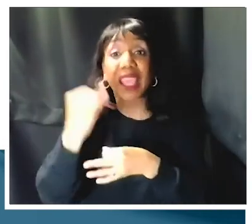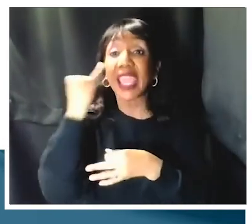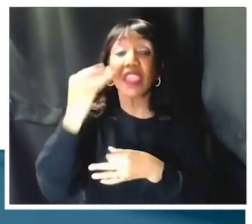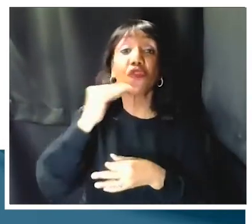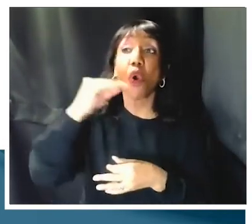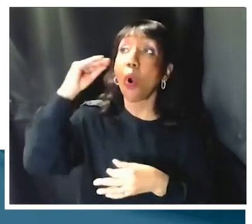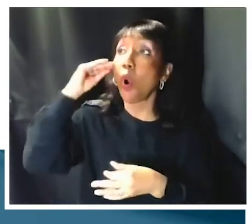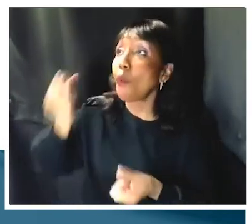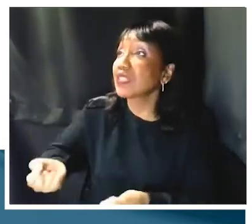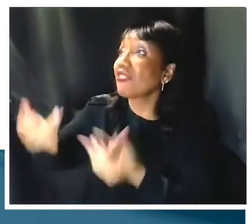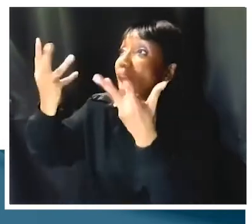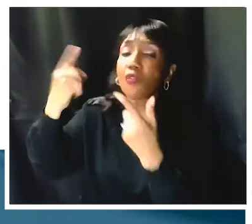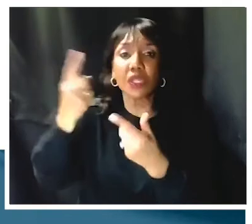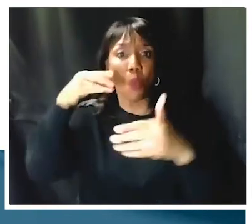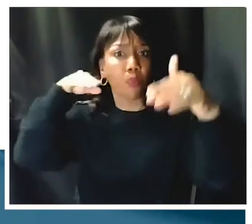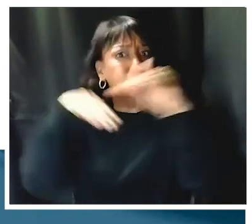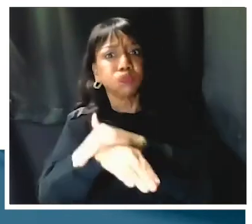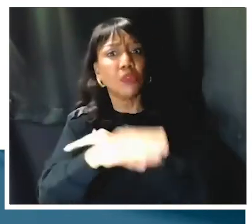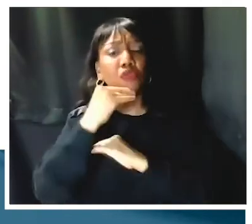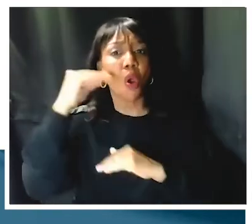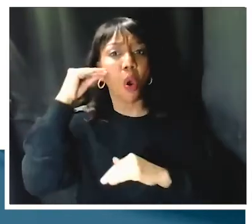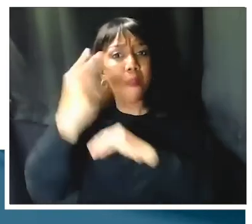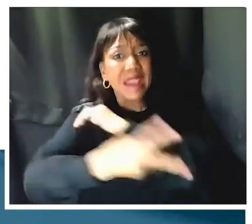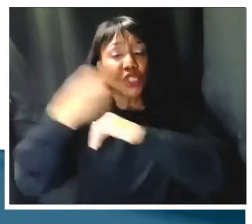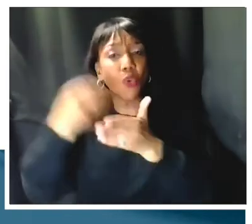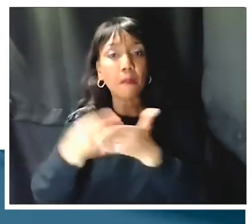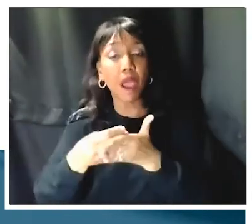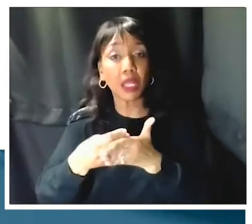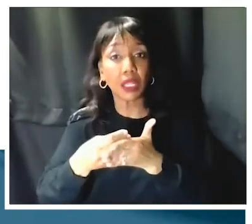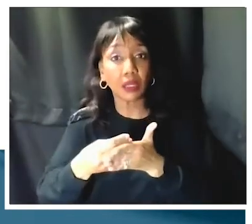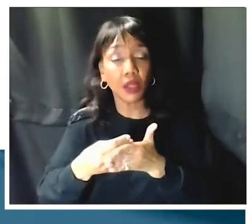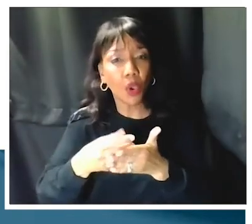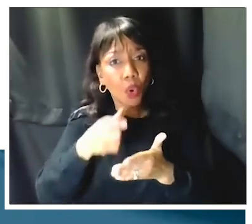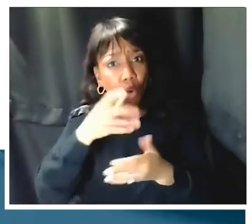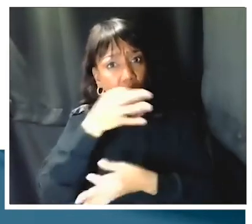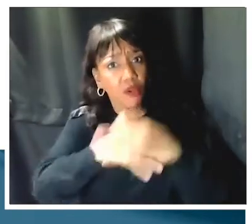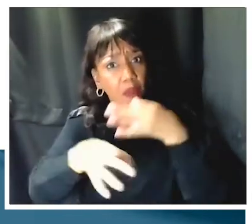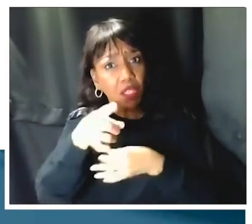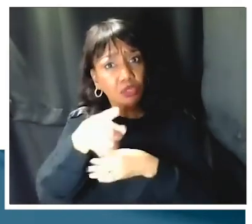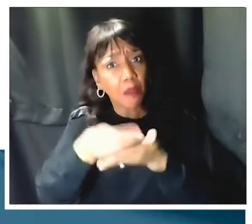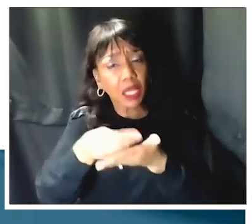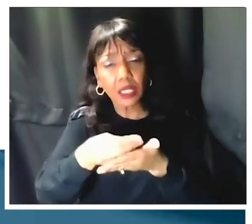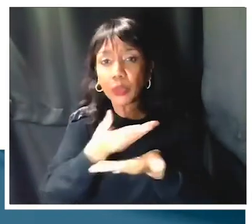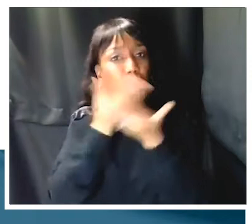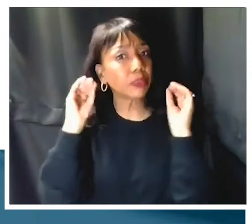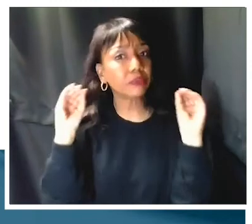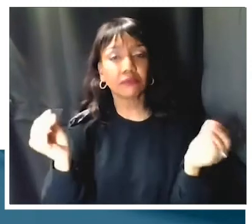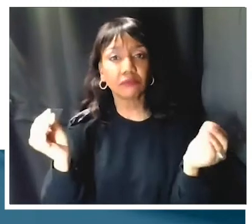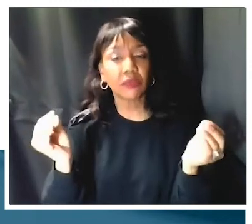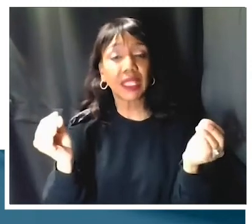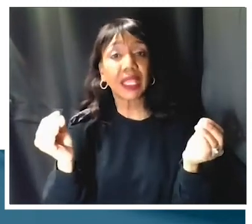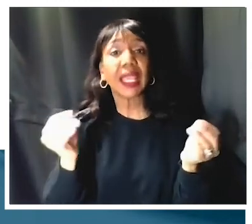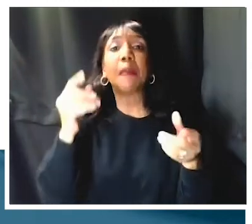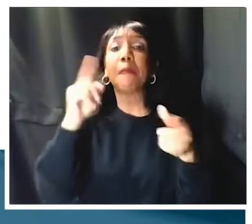able to recover any cash that you had stored away. Storing your money in an account adds a higher level of safety